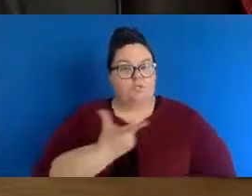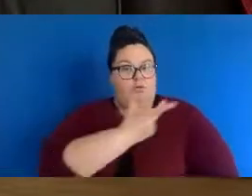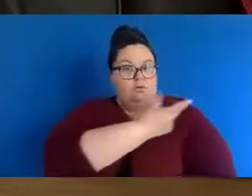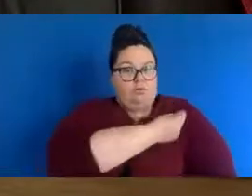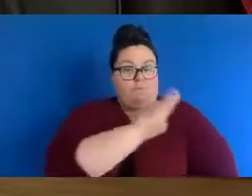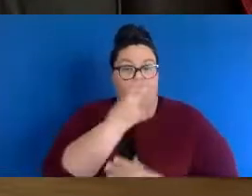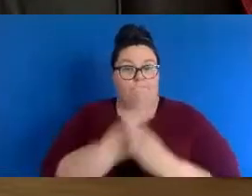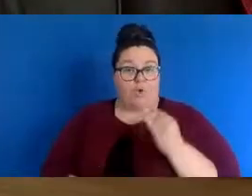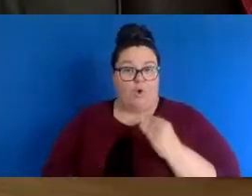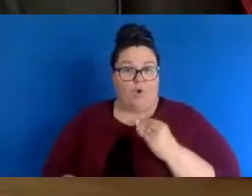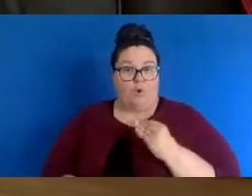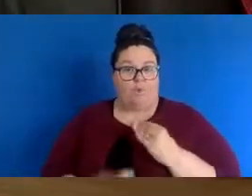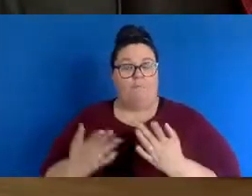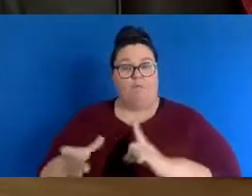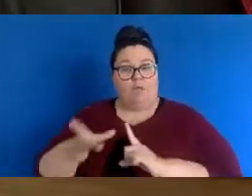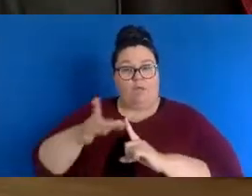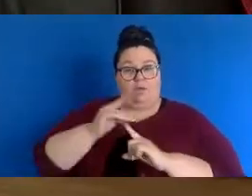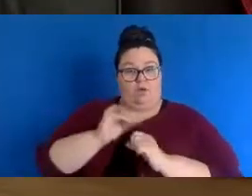significantly less time?